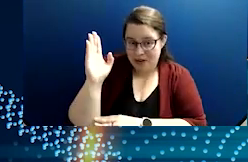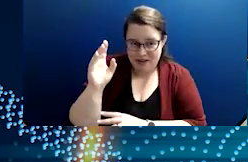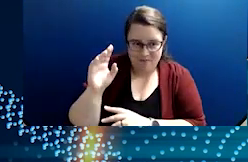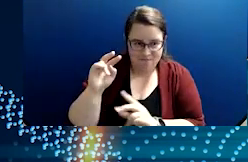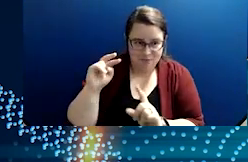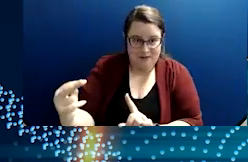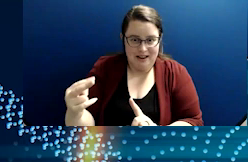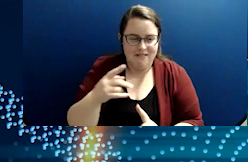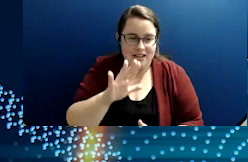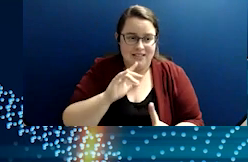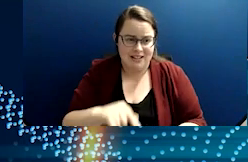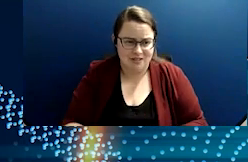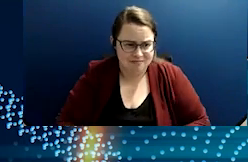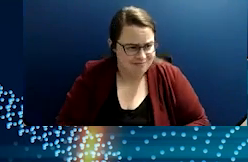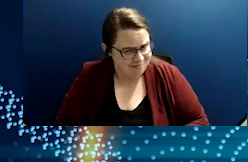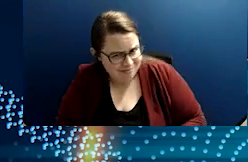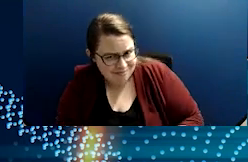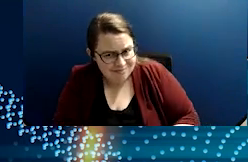answer. "I ain't gonna be no snitch."